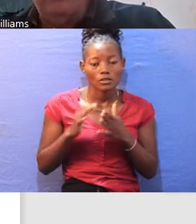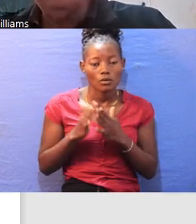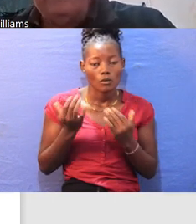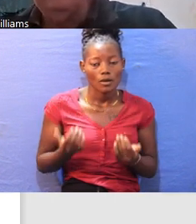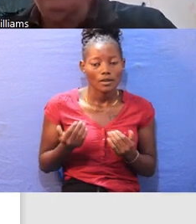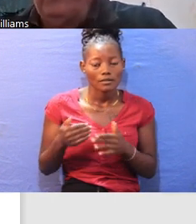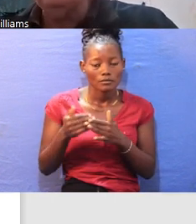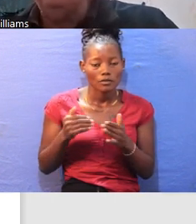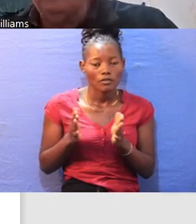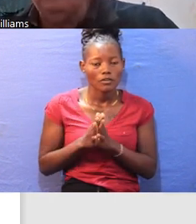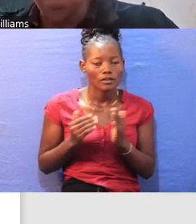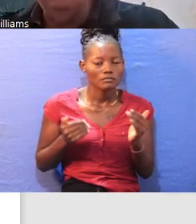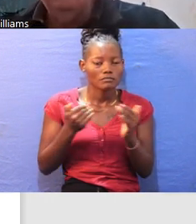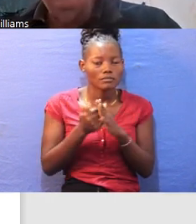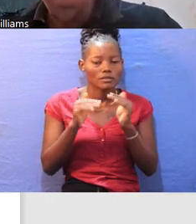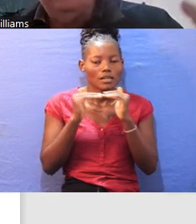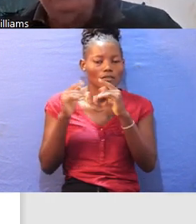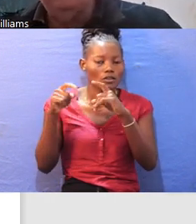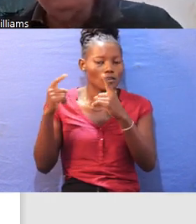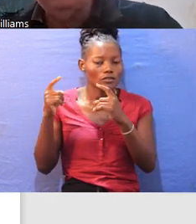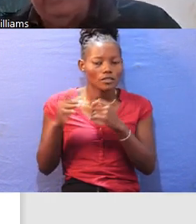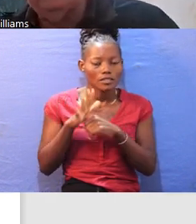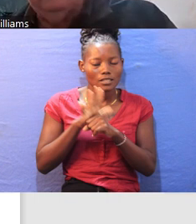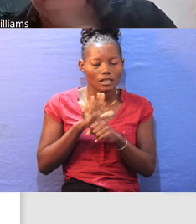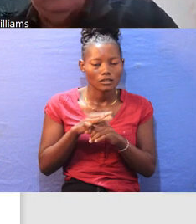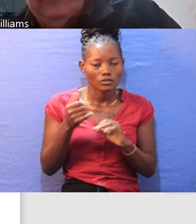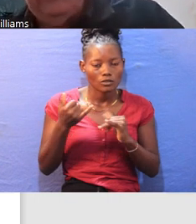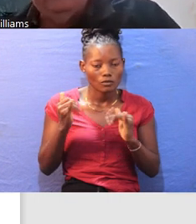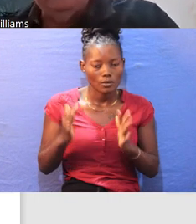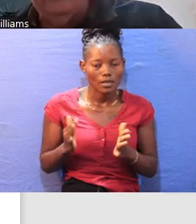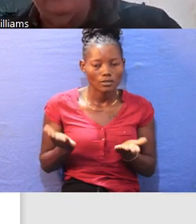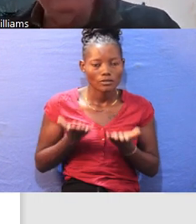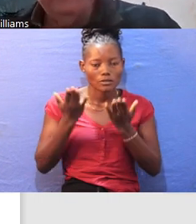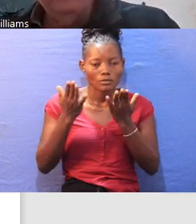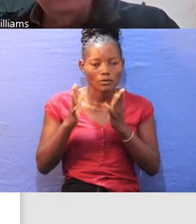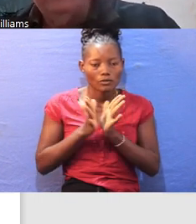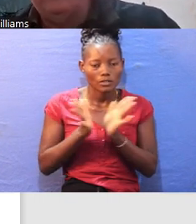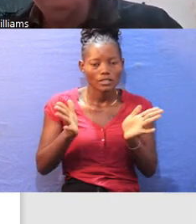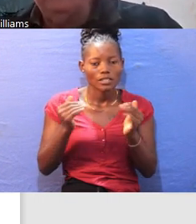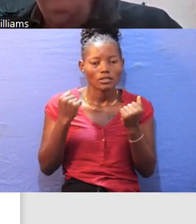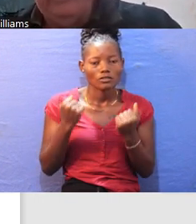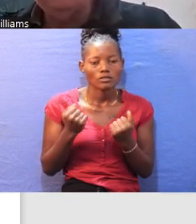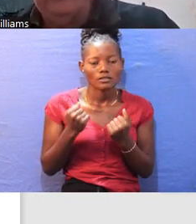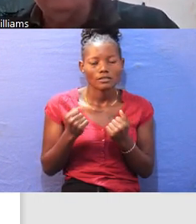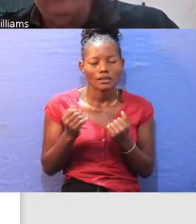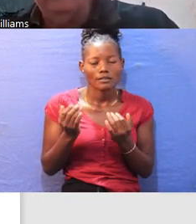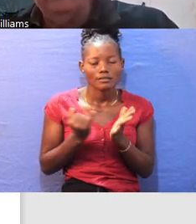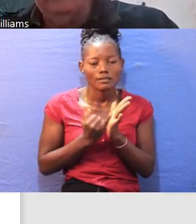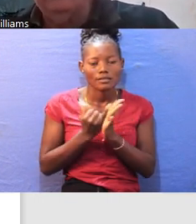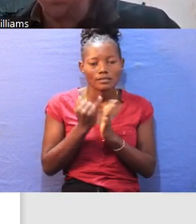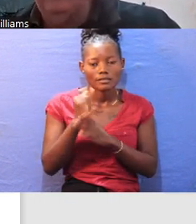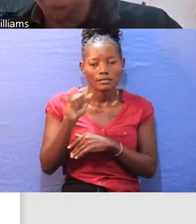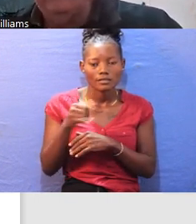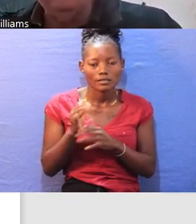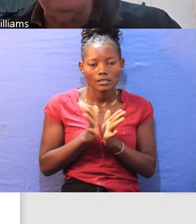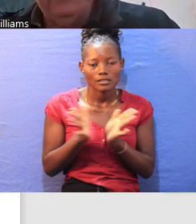that most athletes will improve with general strength increasing. Just general body strength